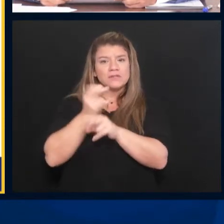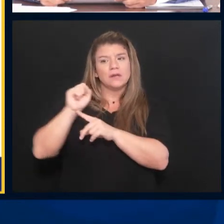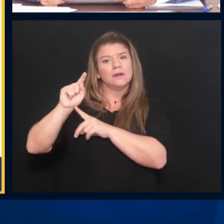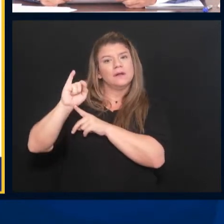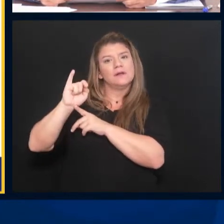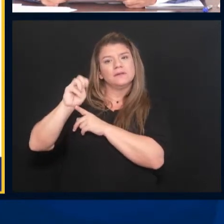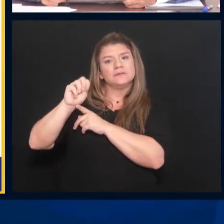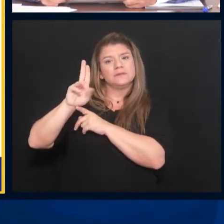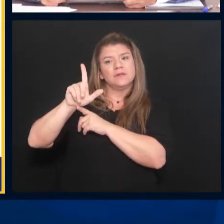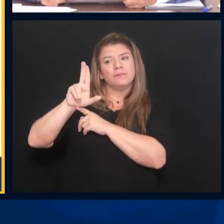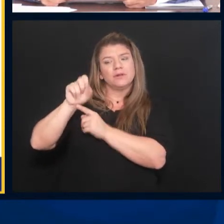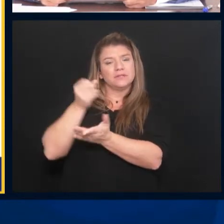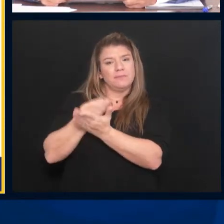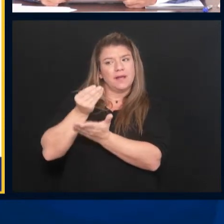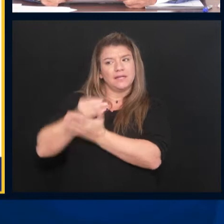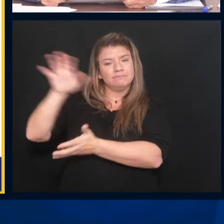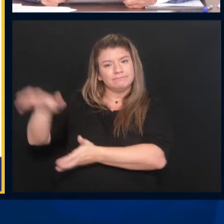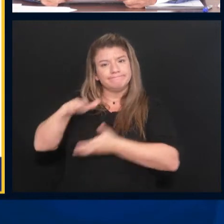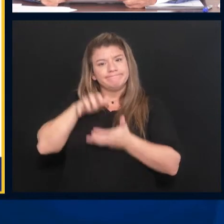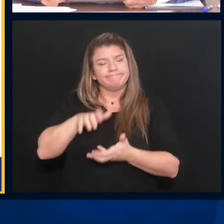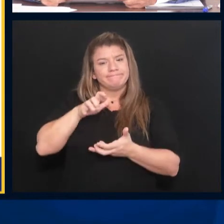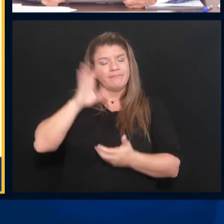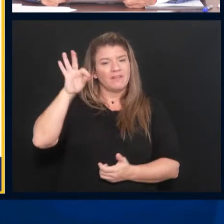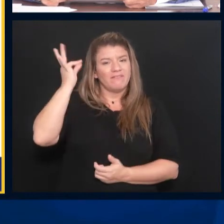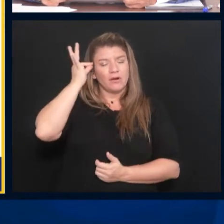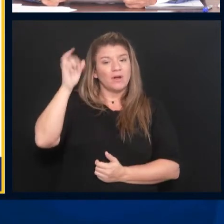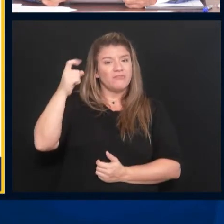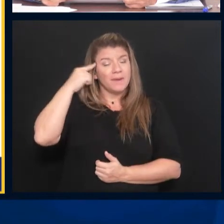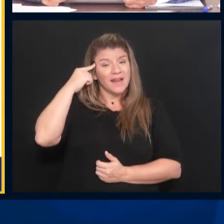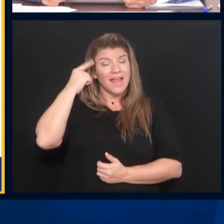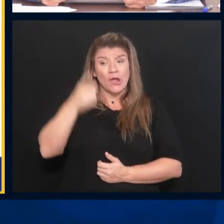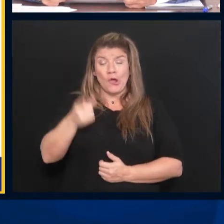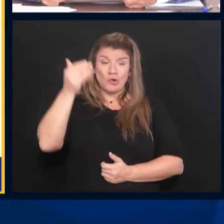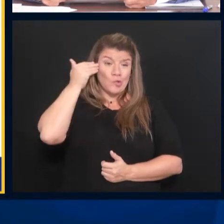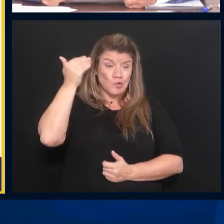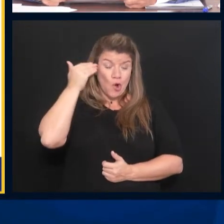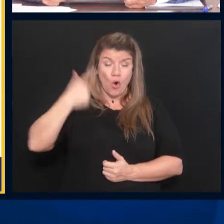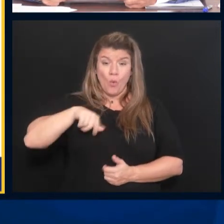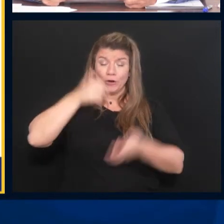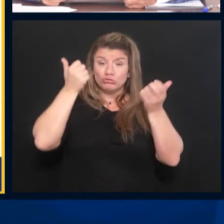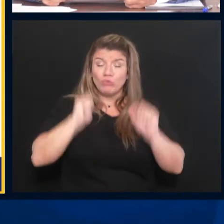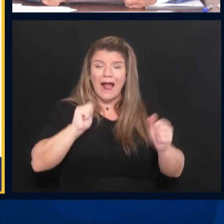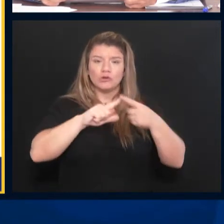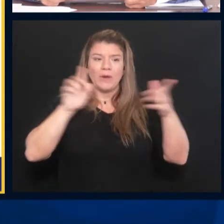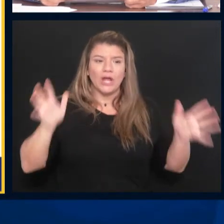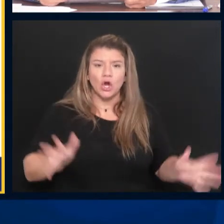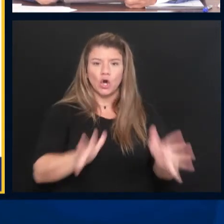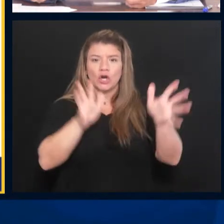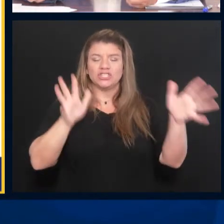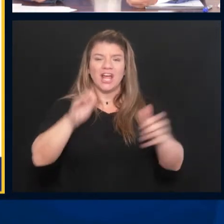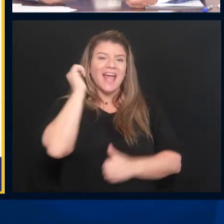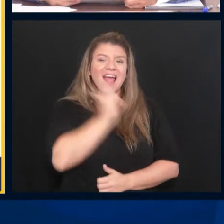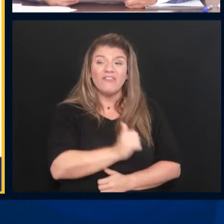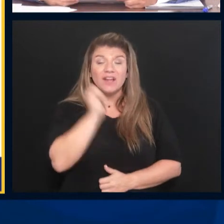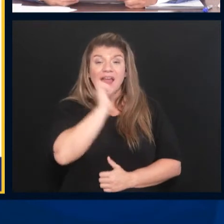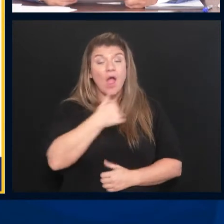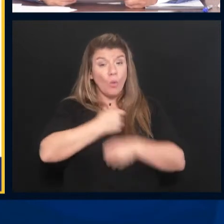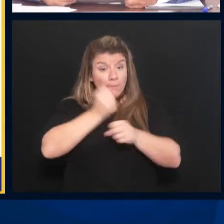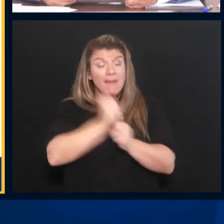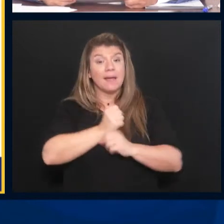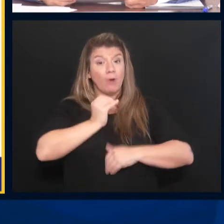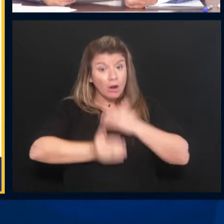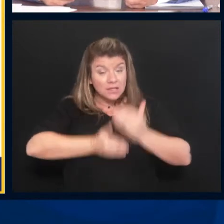coming from the federal government. And you know, we are absolutely trying to encourage each and every day. We're making